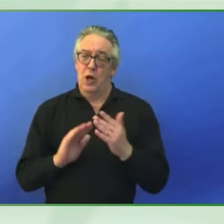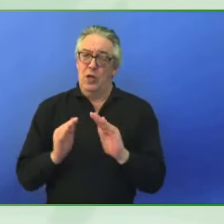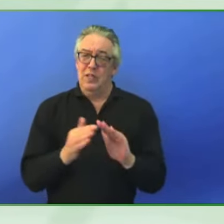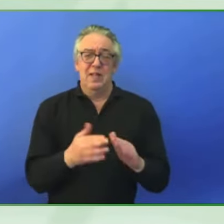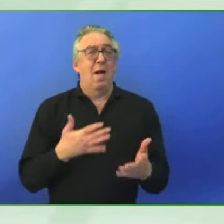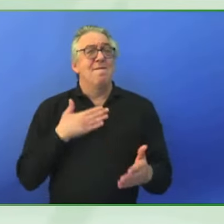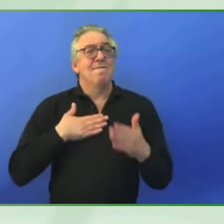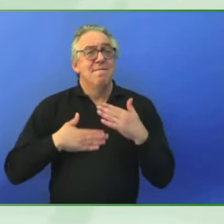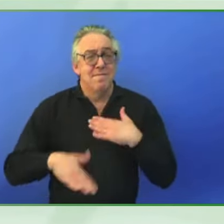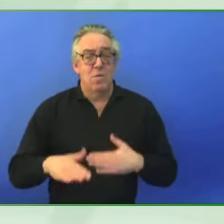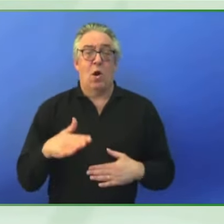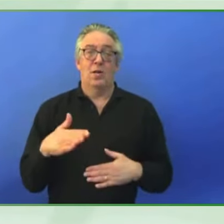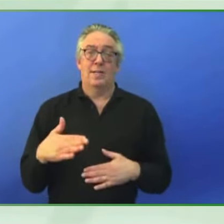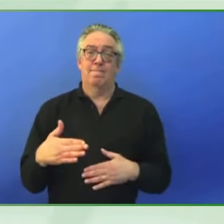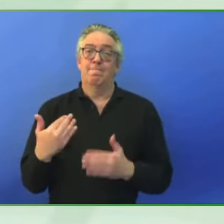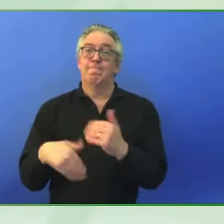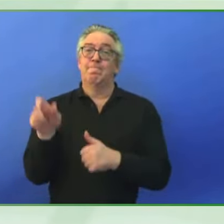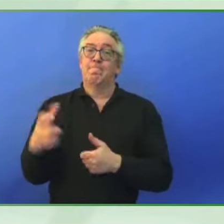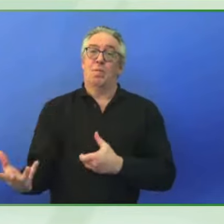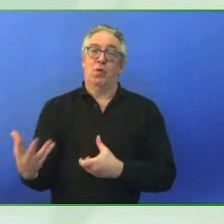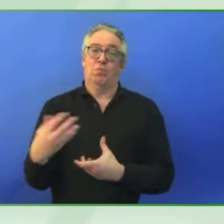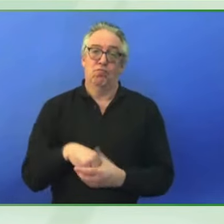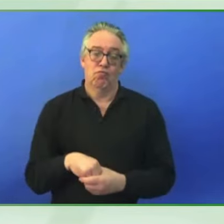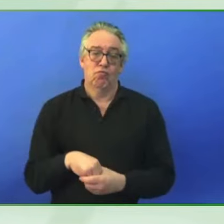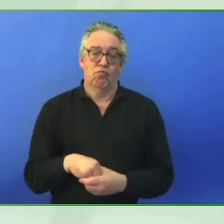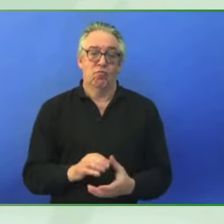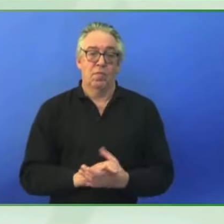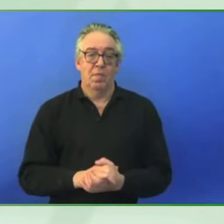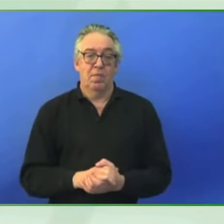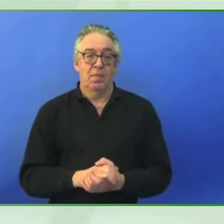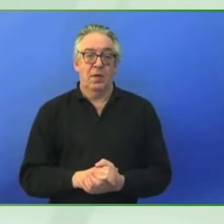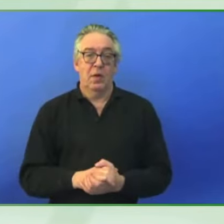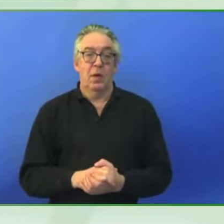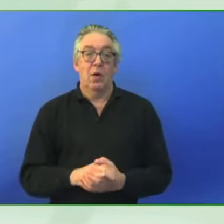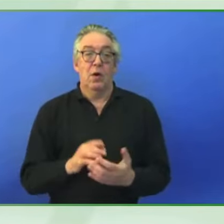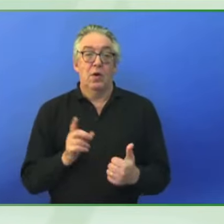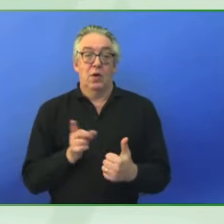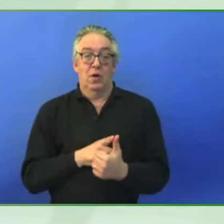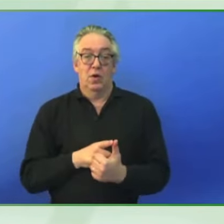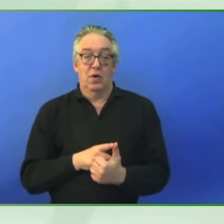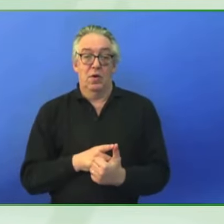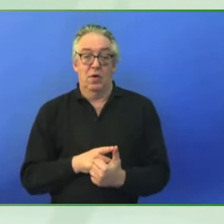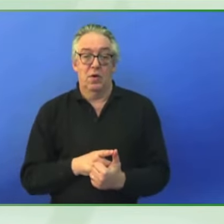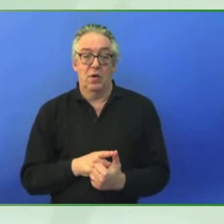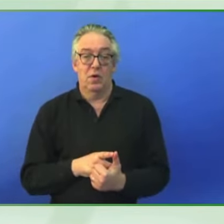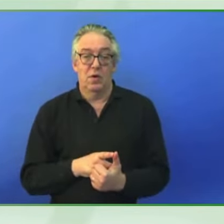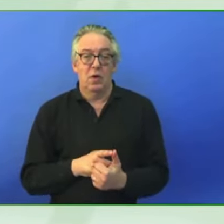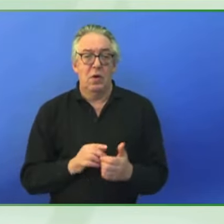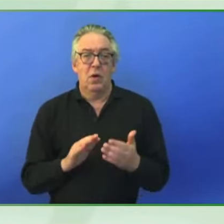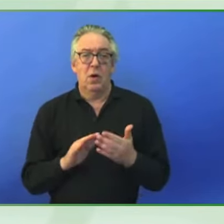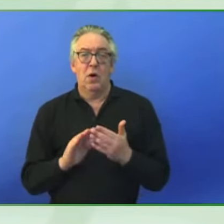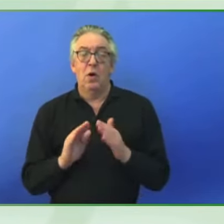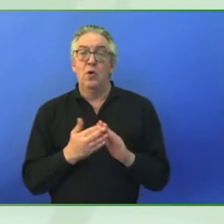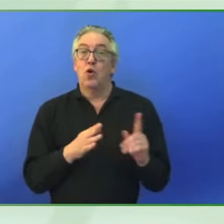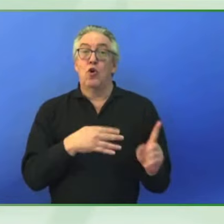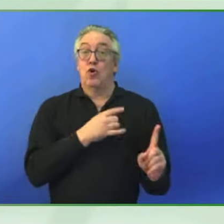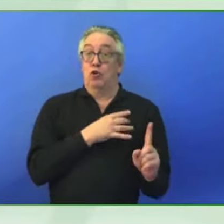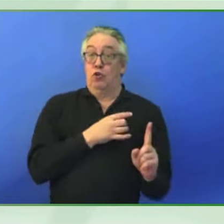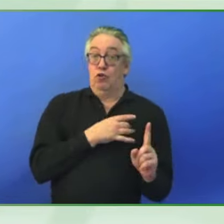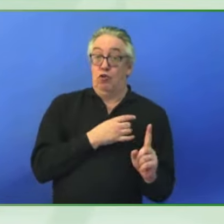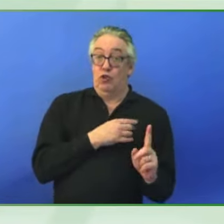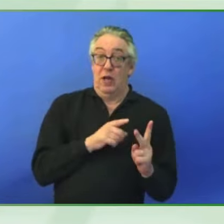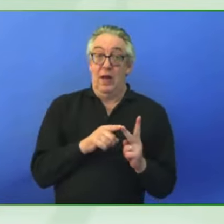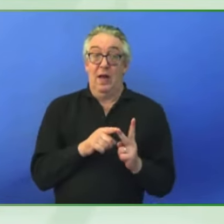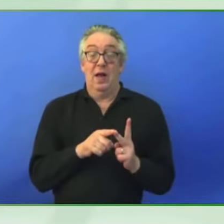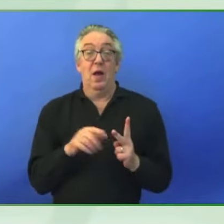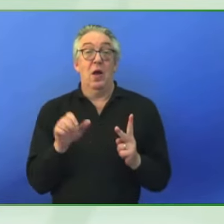disabilities. Cities that we're working with are Gran Valparaiso in Santiago, Chile, Sao Paulo in Brazil,